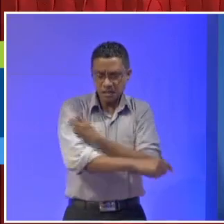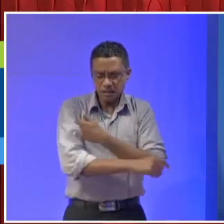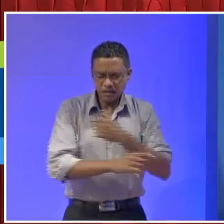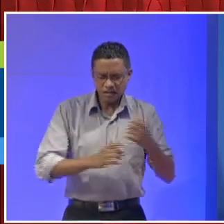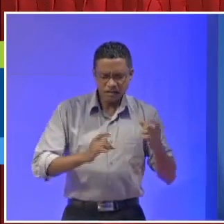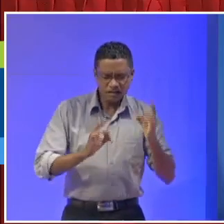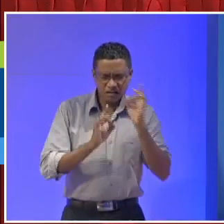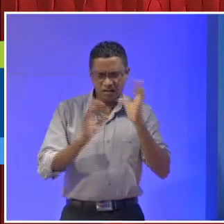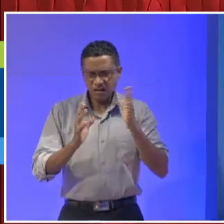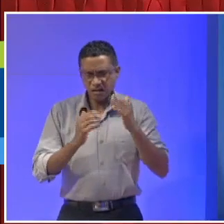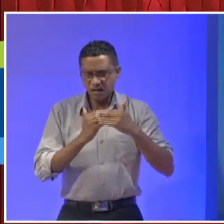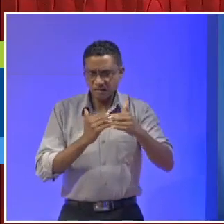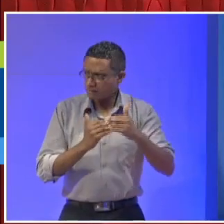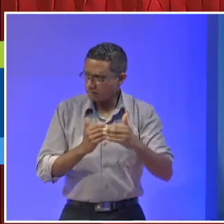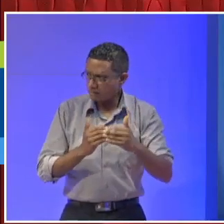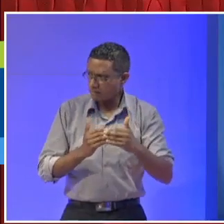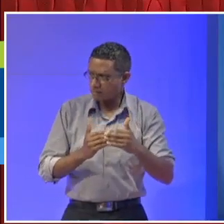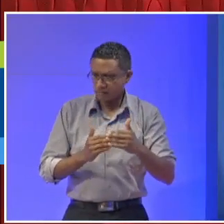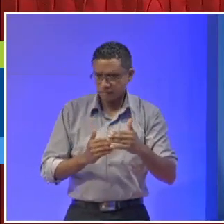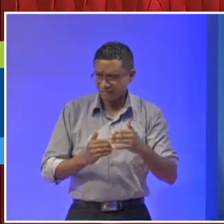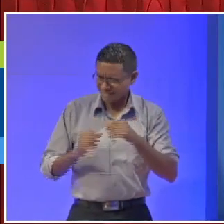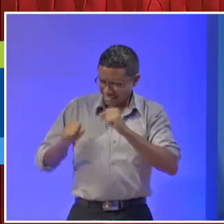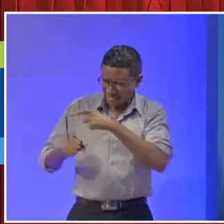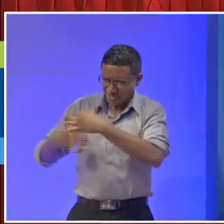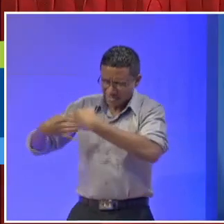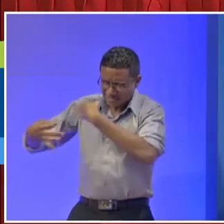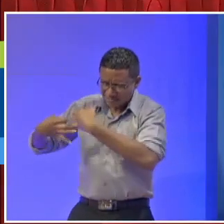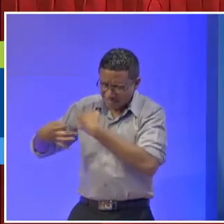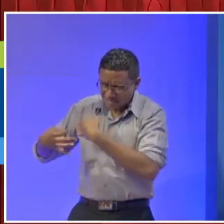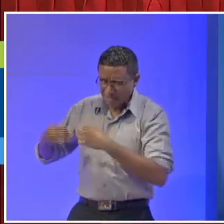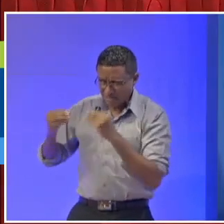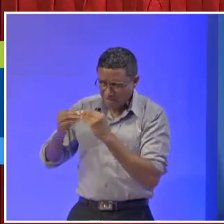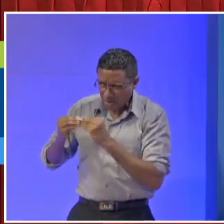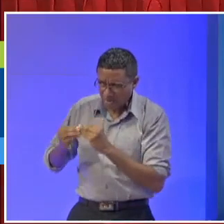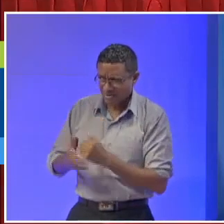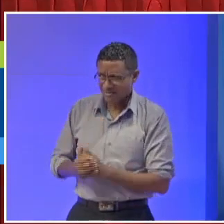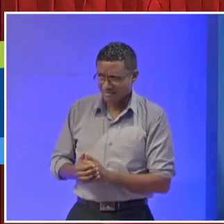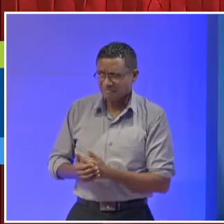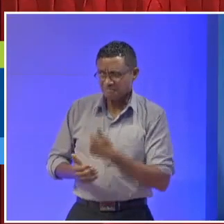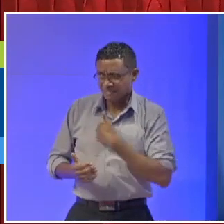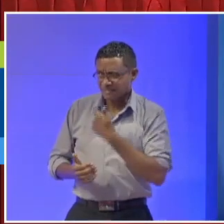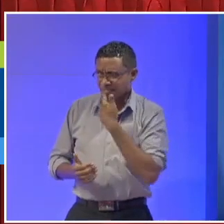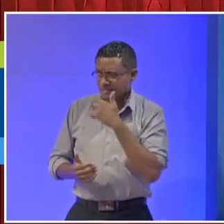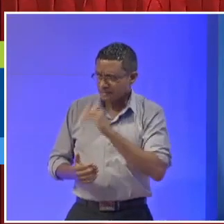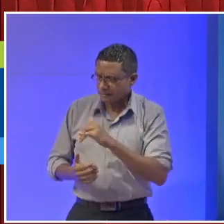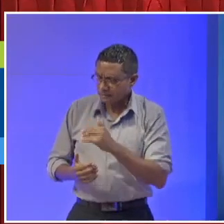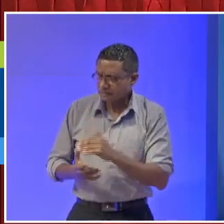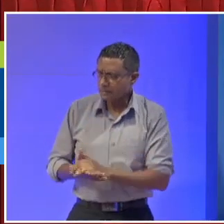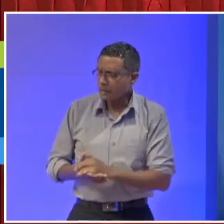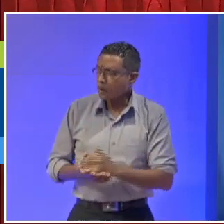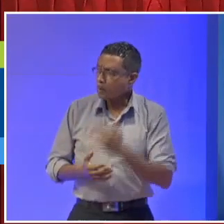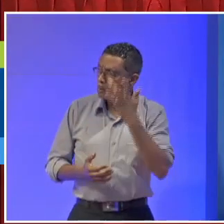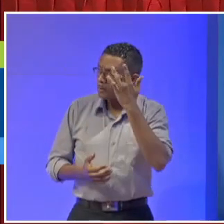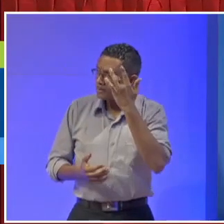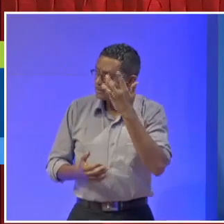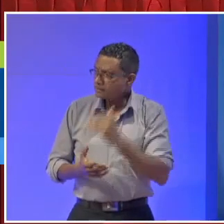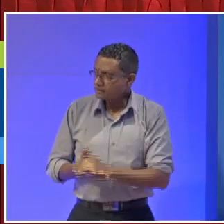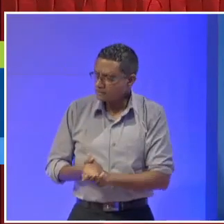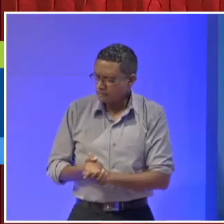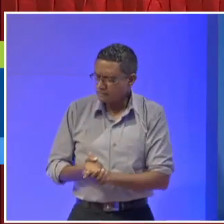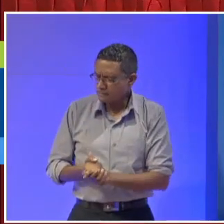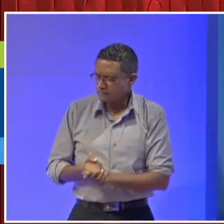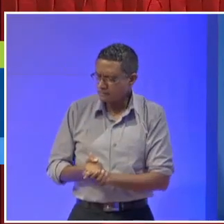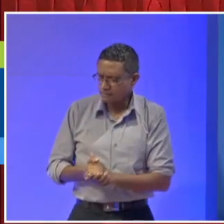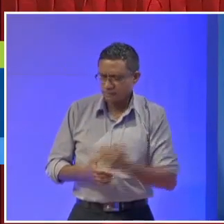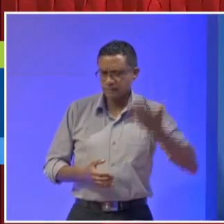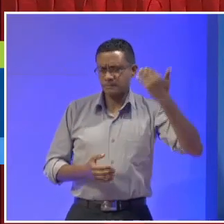it possible that you could go into a little bit more details about it? And I'm only saying that because we've had some wild claims in the